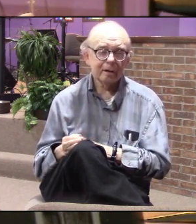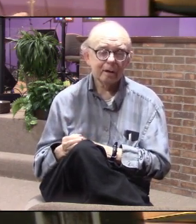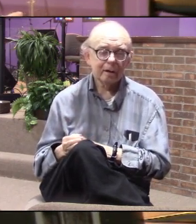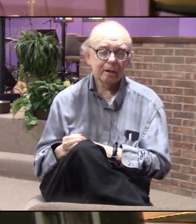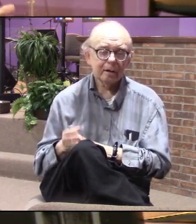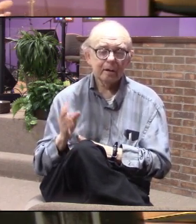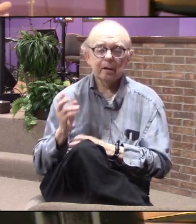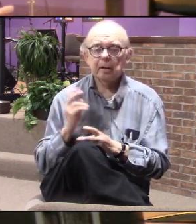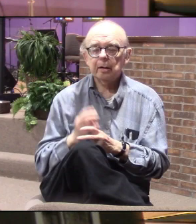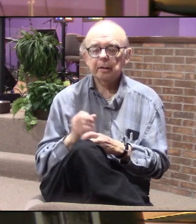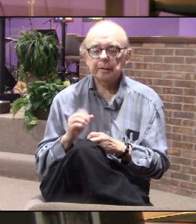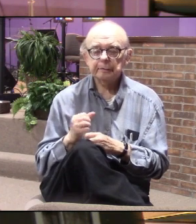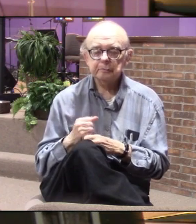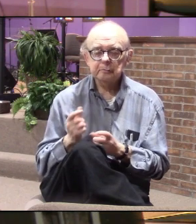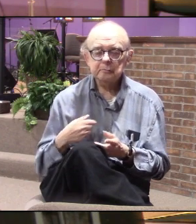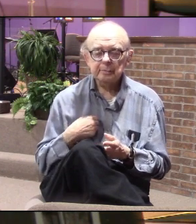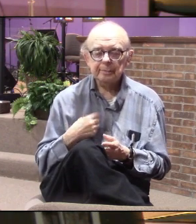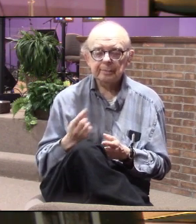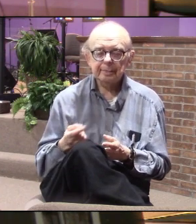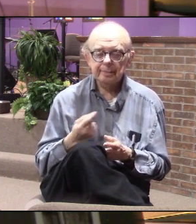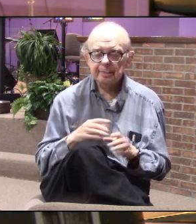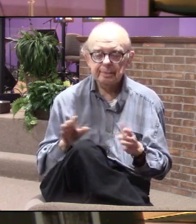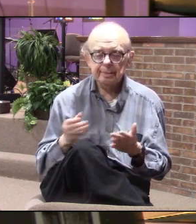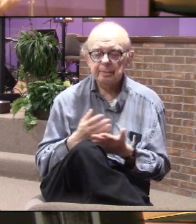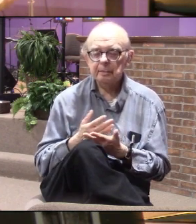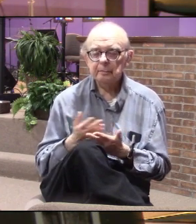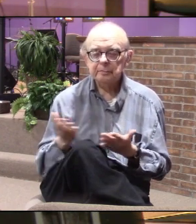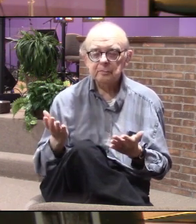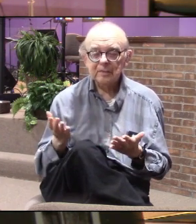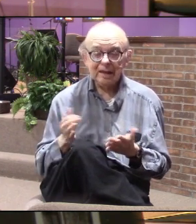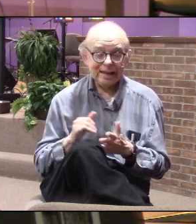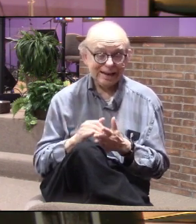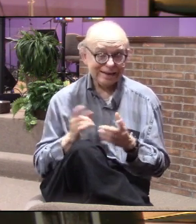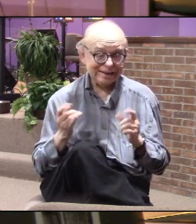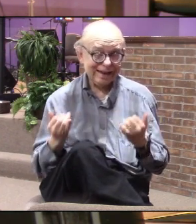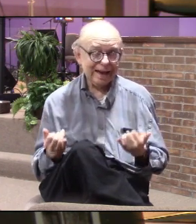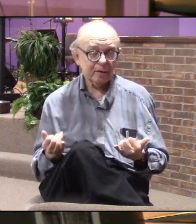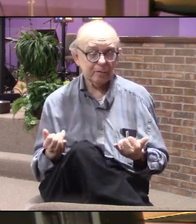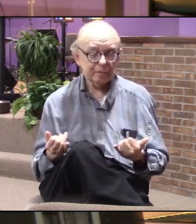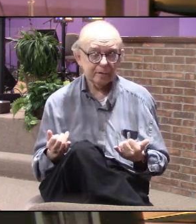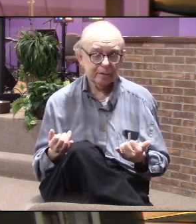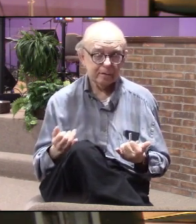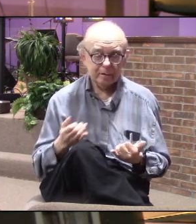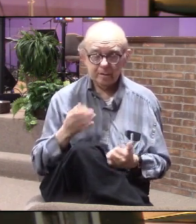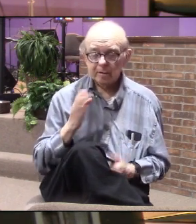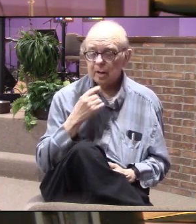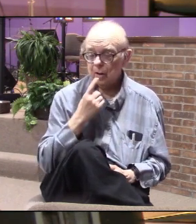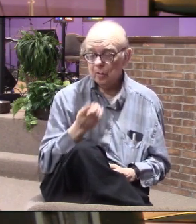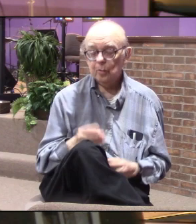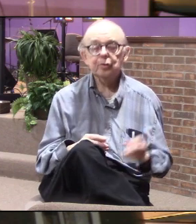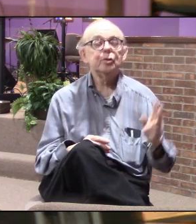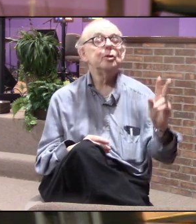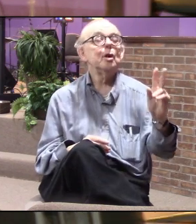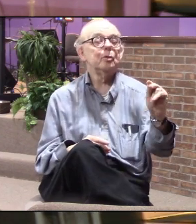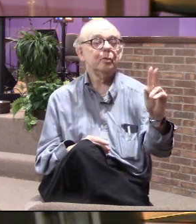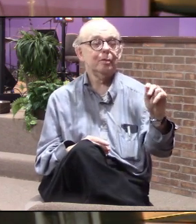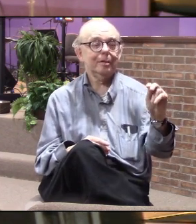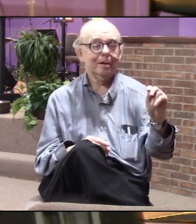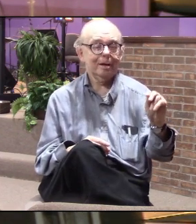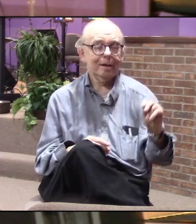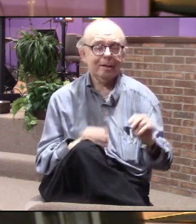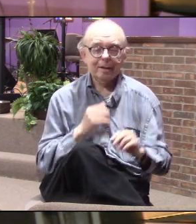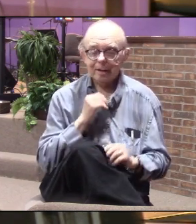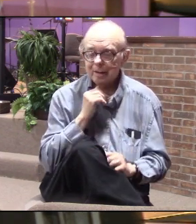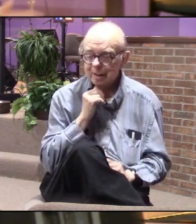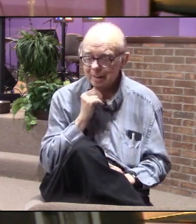So can you make it so that we can do this like now? And God says, no,